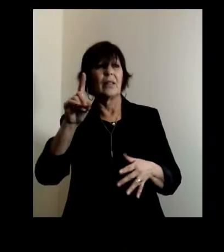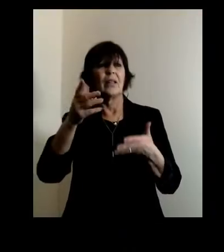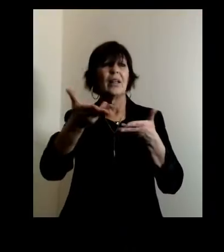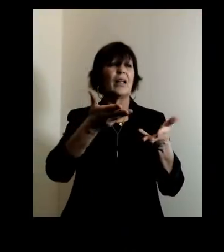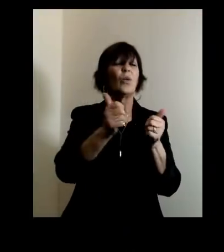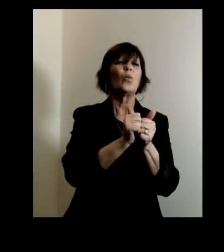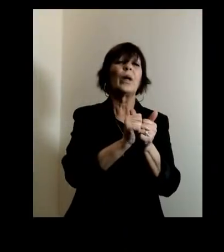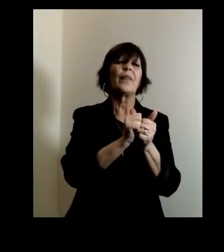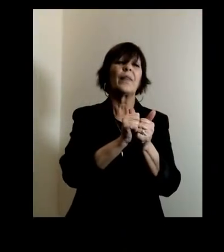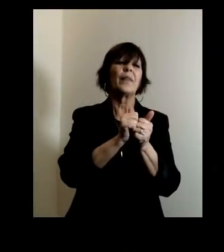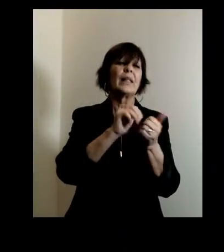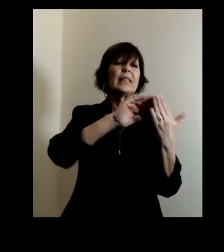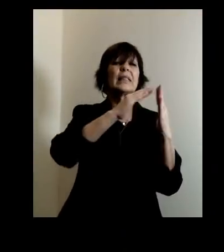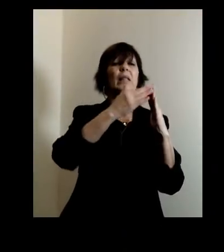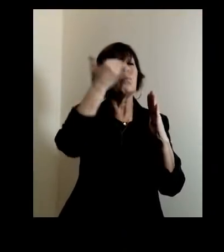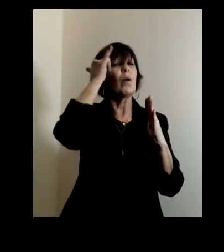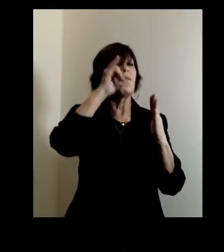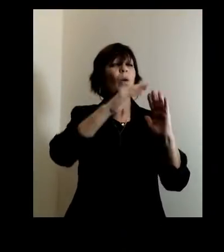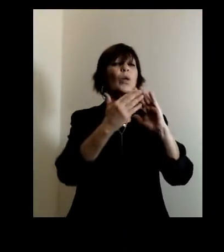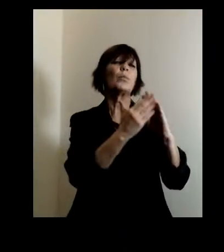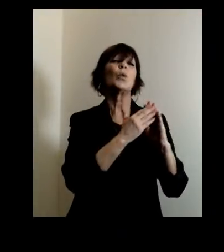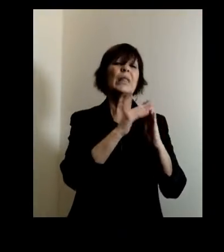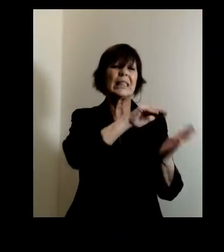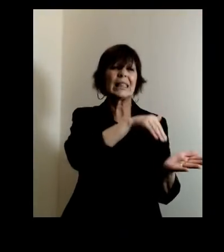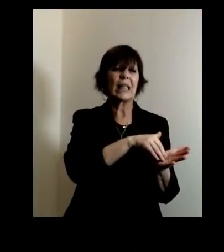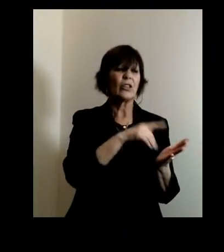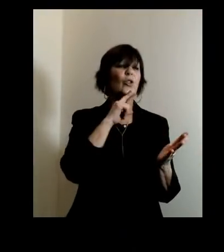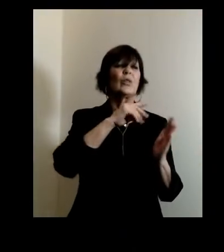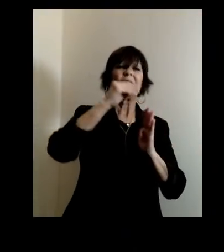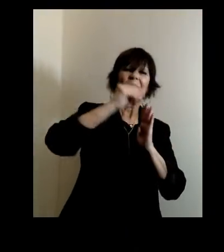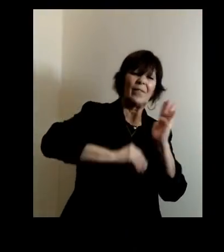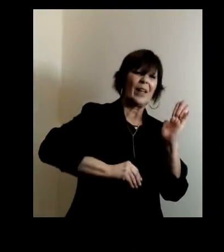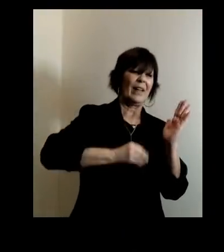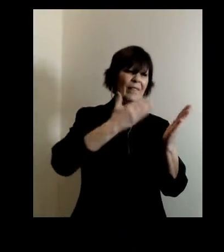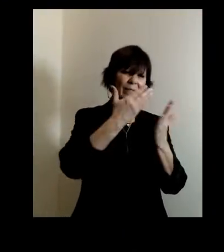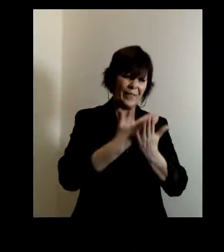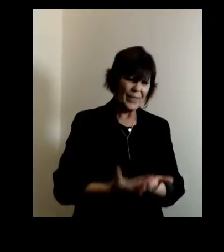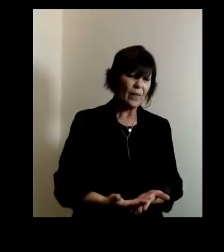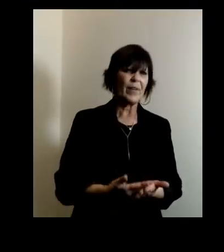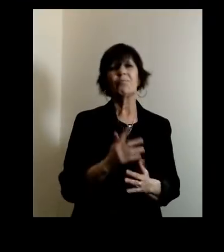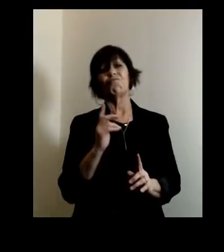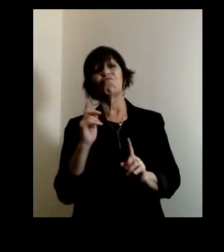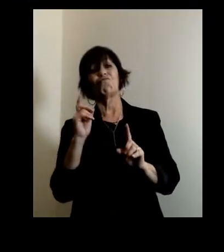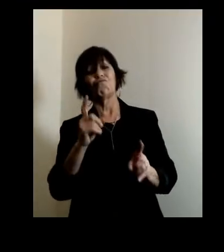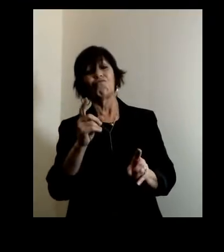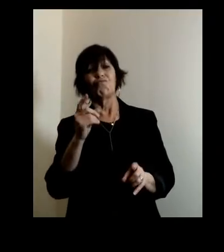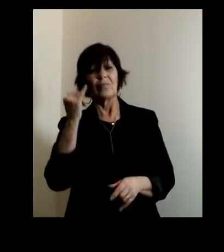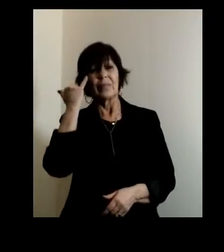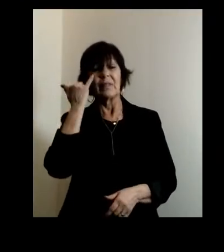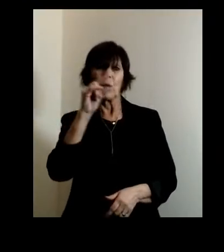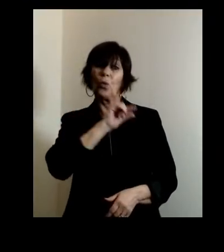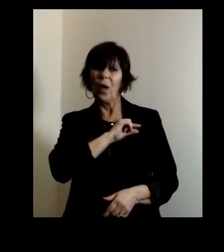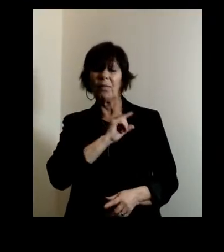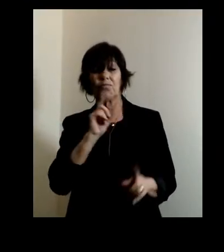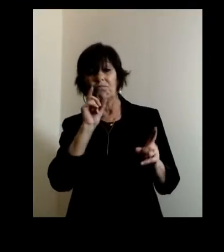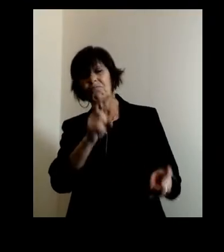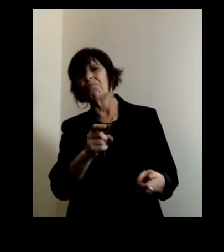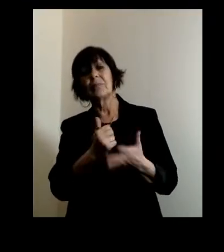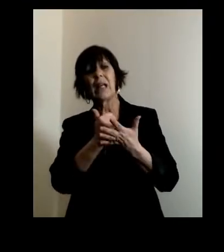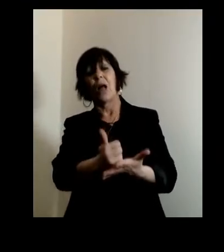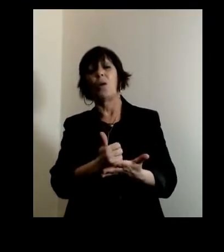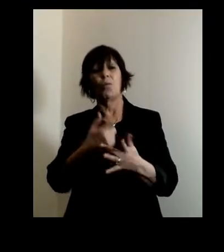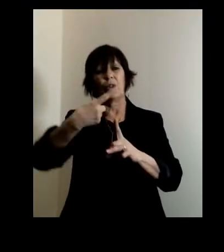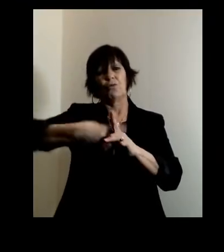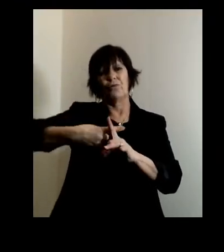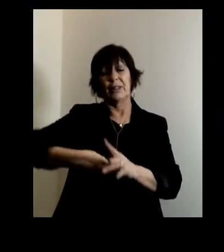Buffalo Community Centers to complete your application so that we can then verify it, and if you qualify, help defray the costs